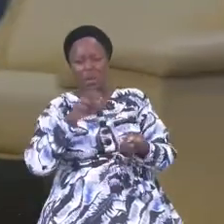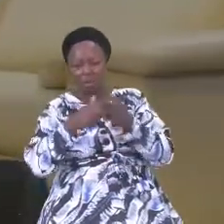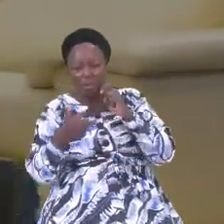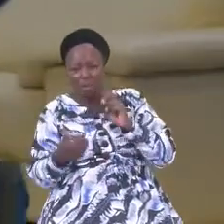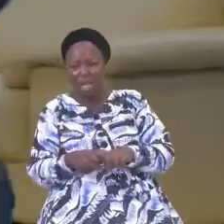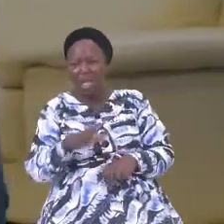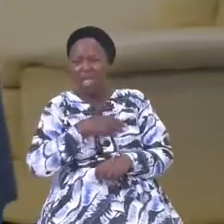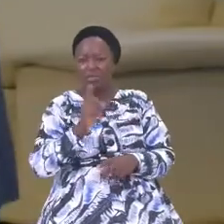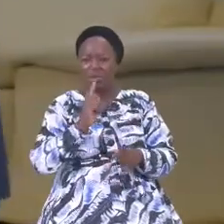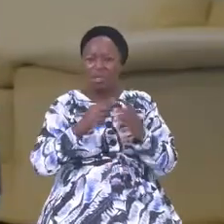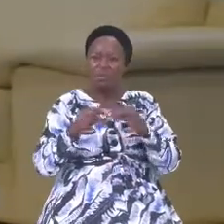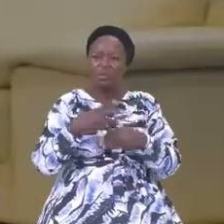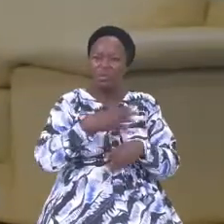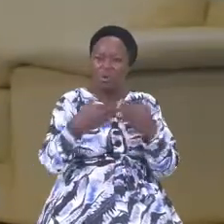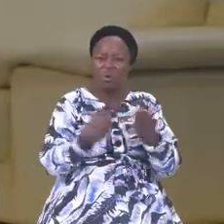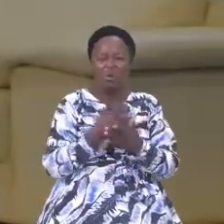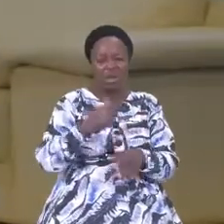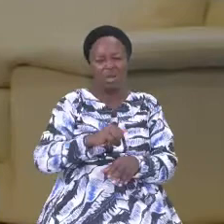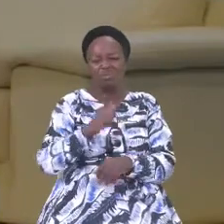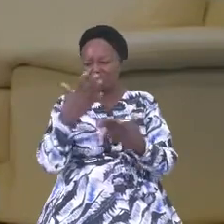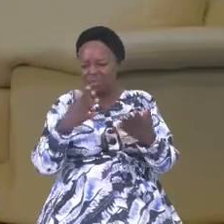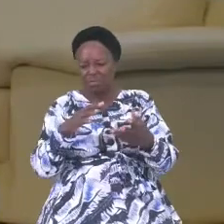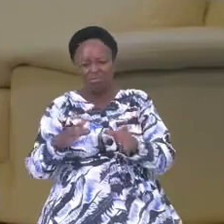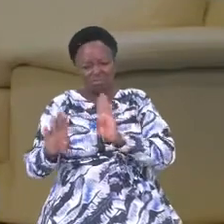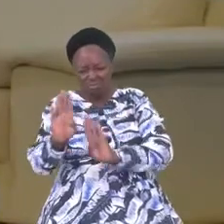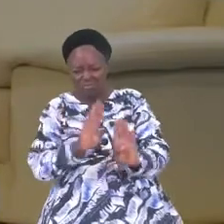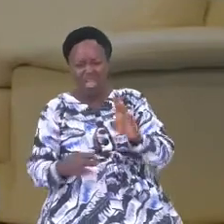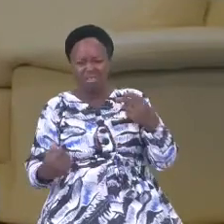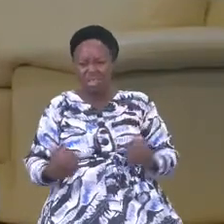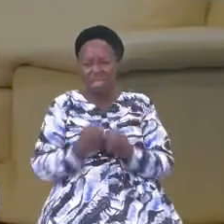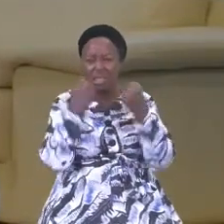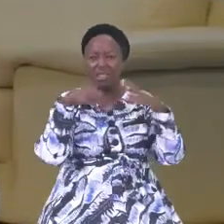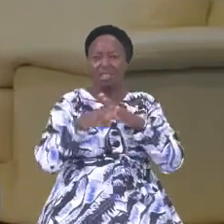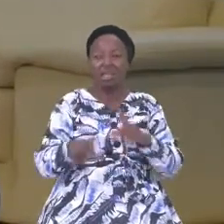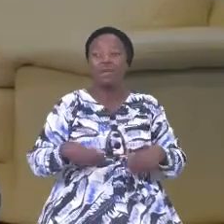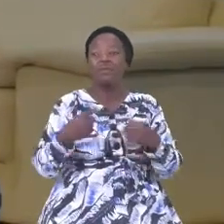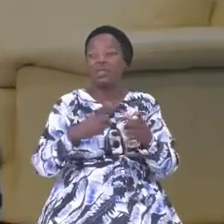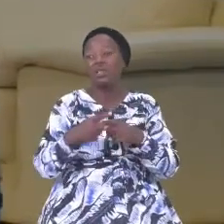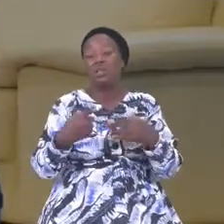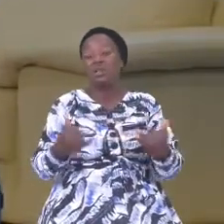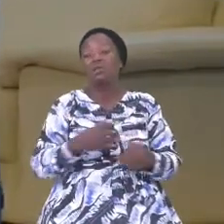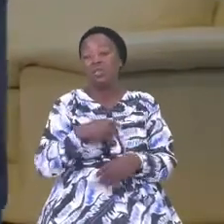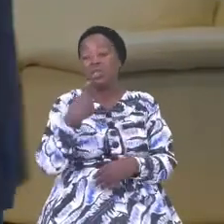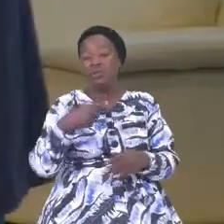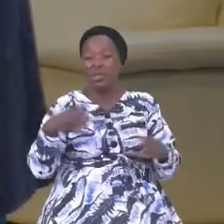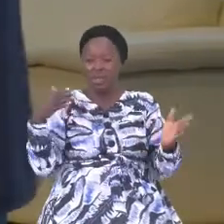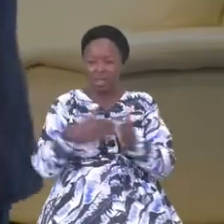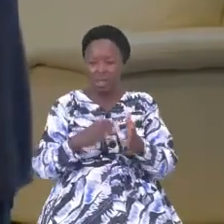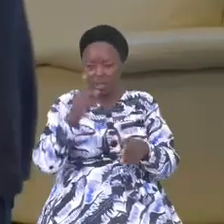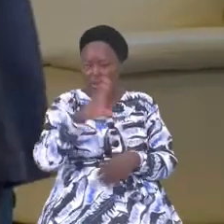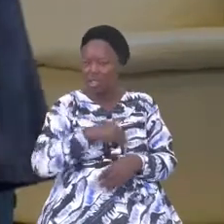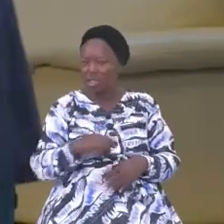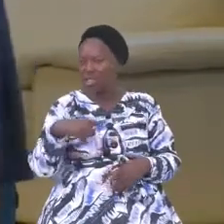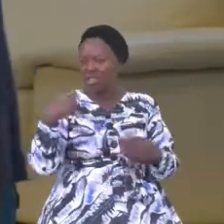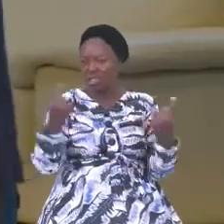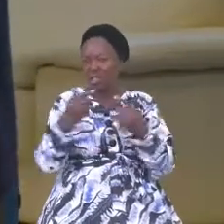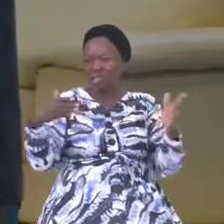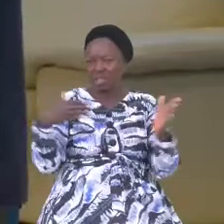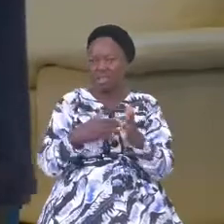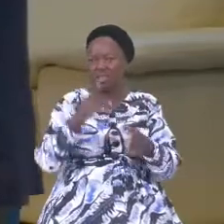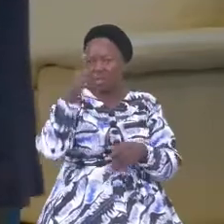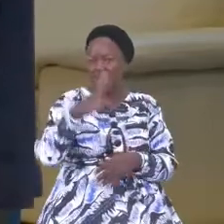about our joblessness? And now they speak against God. They sinned against God